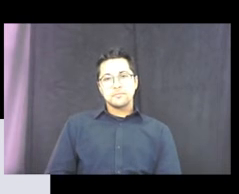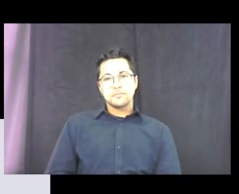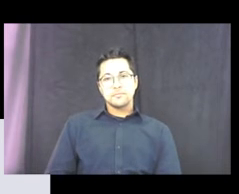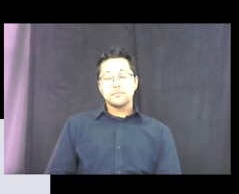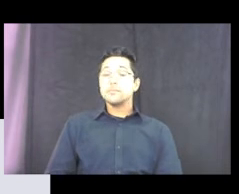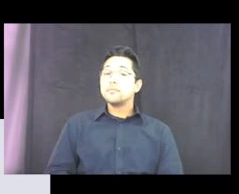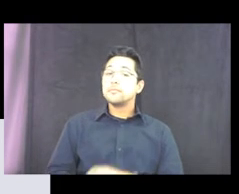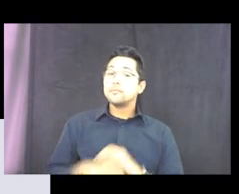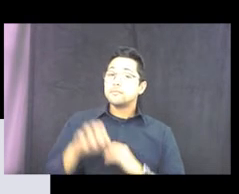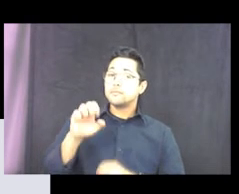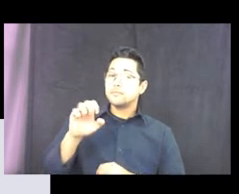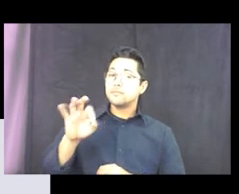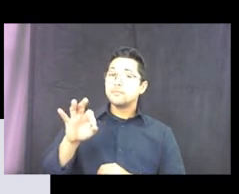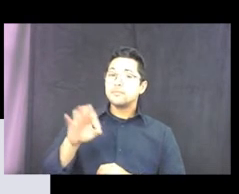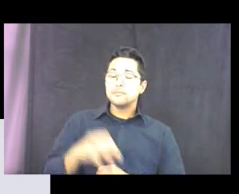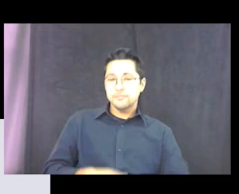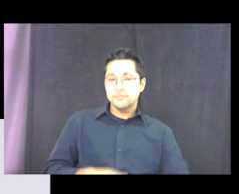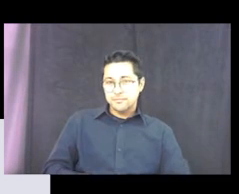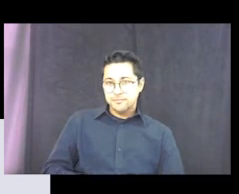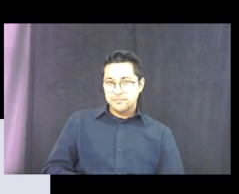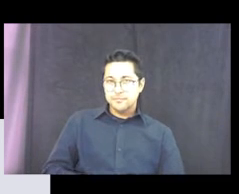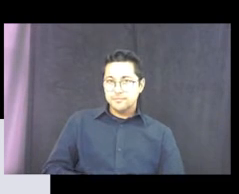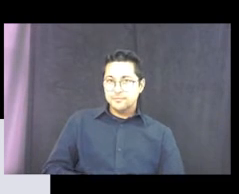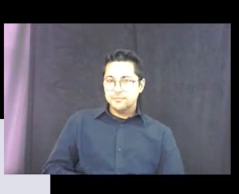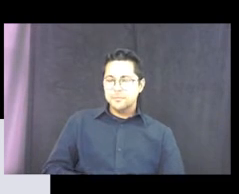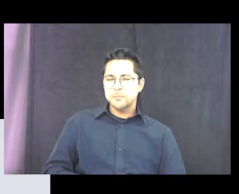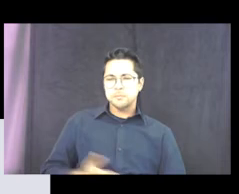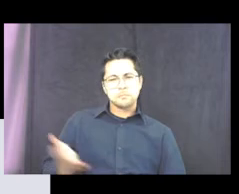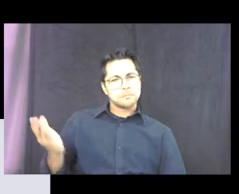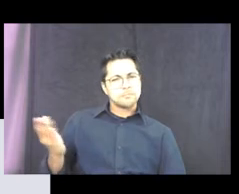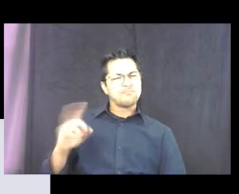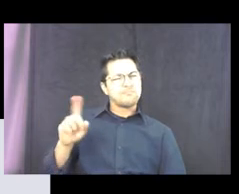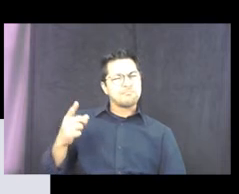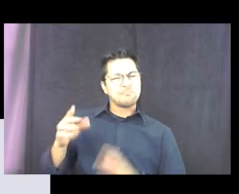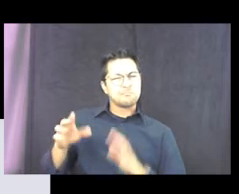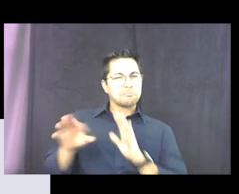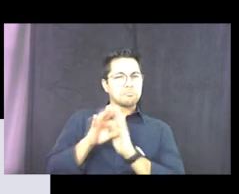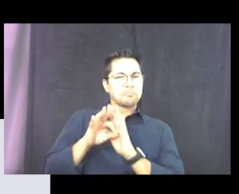So, executive function. Here, I've only picked a few.